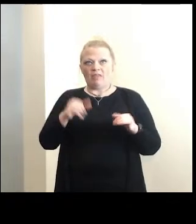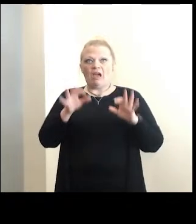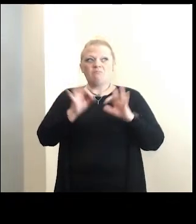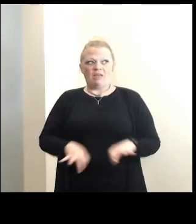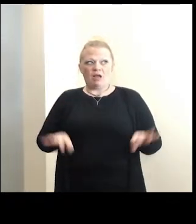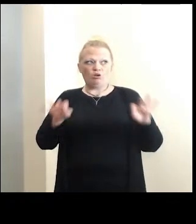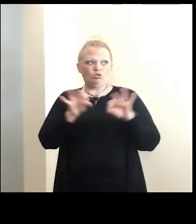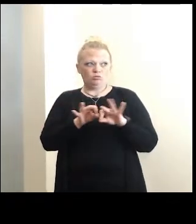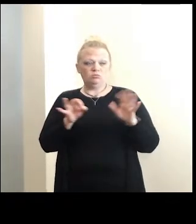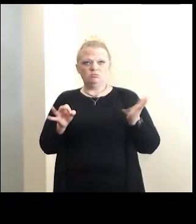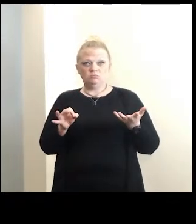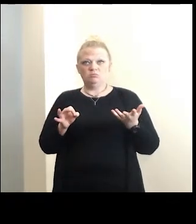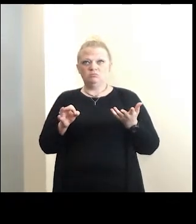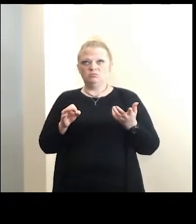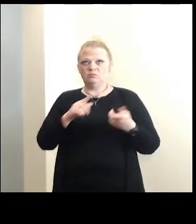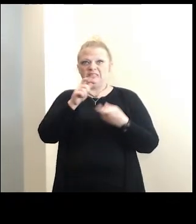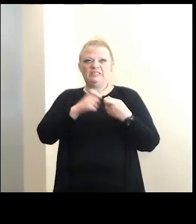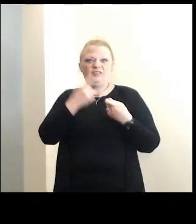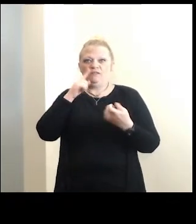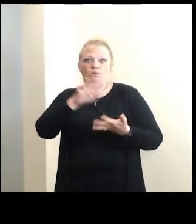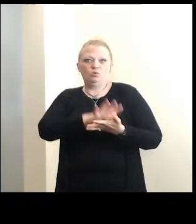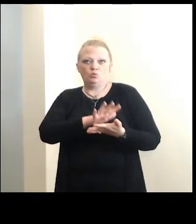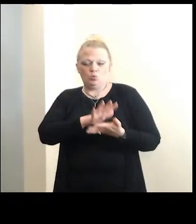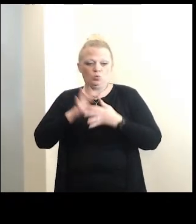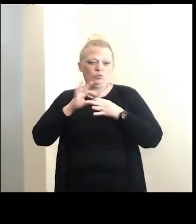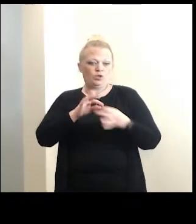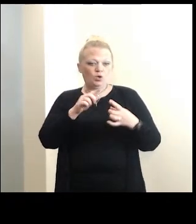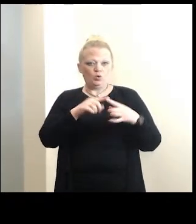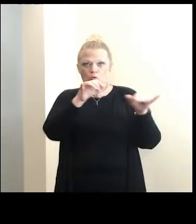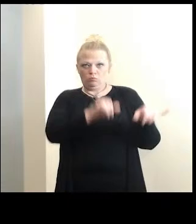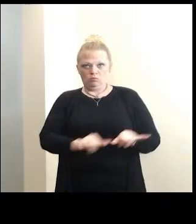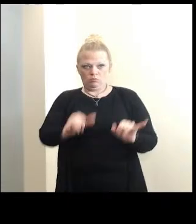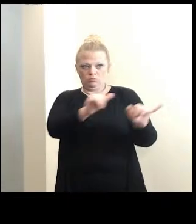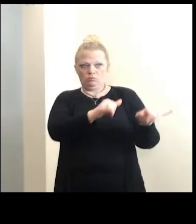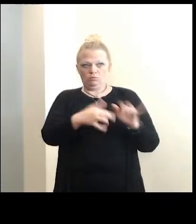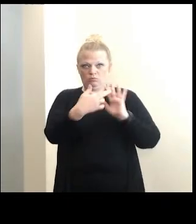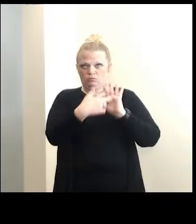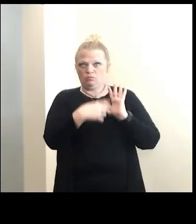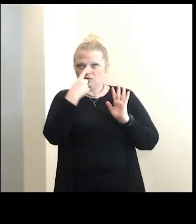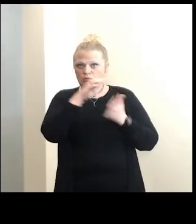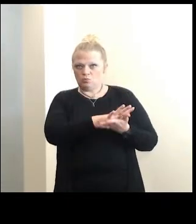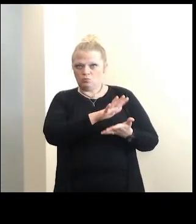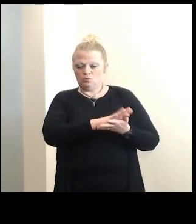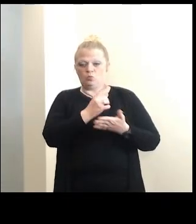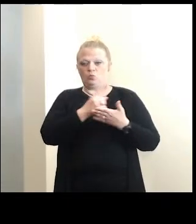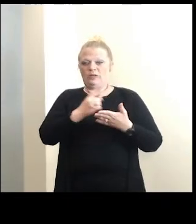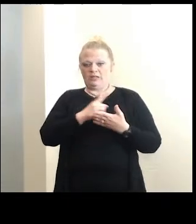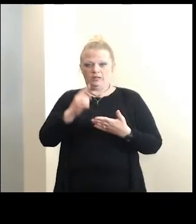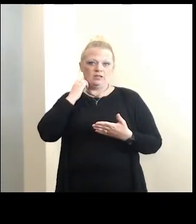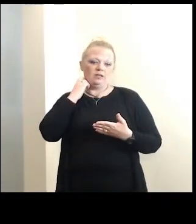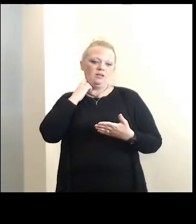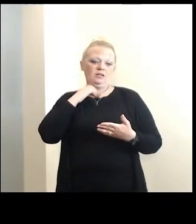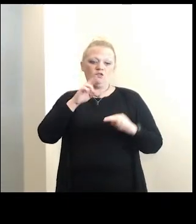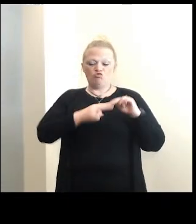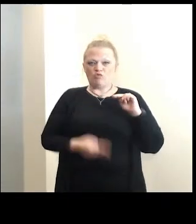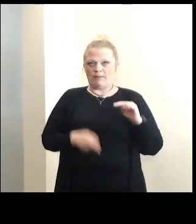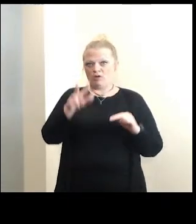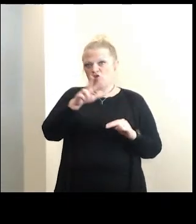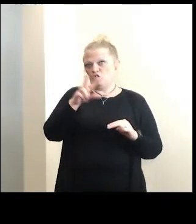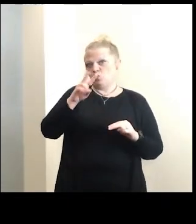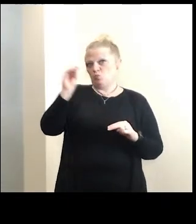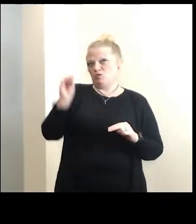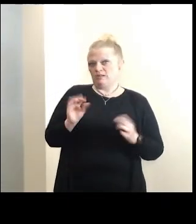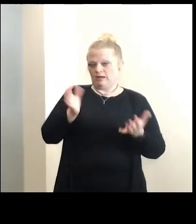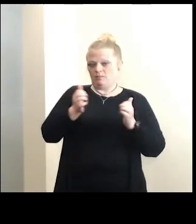matters, especially for schools with regards to the standards that schools can be at. Weekly cases dropped 32% last week